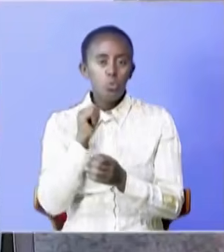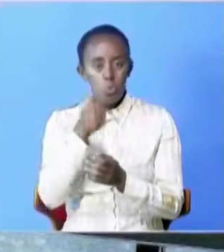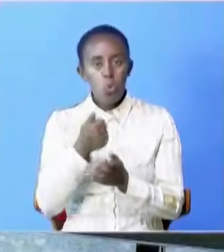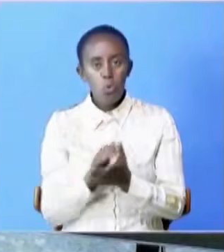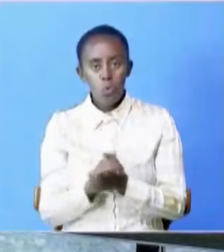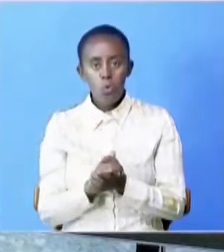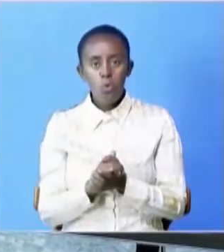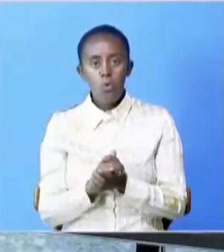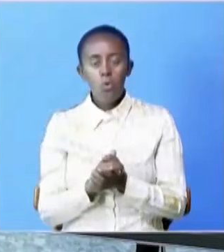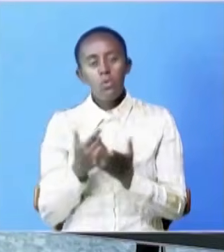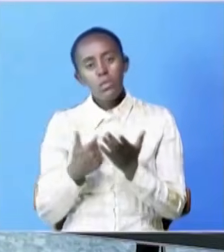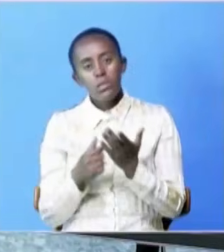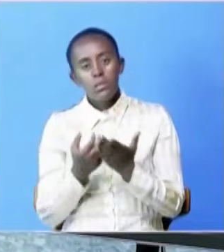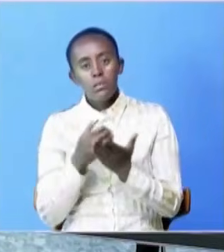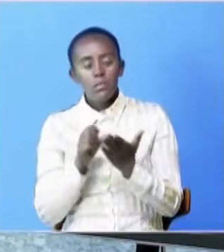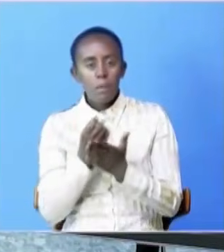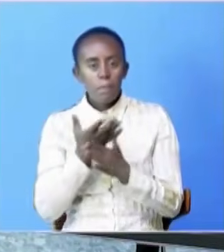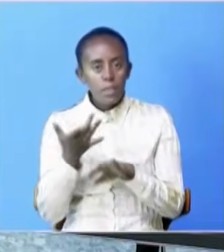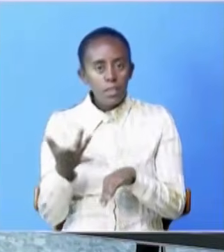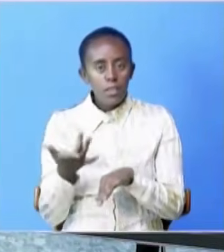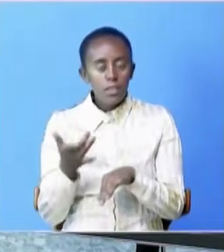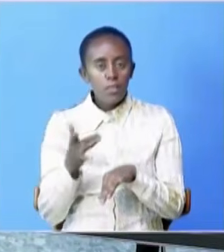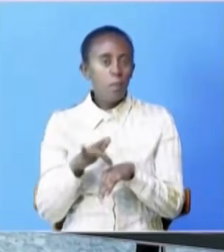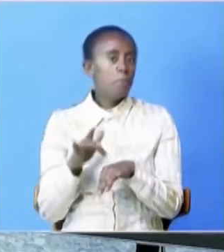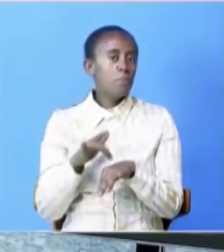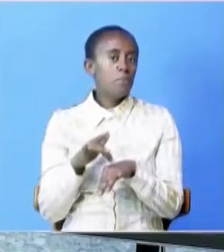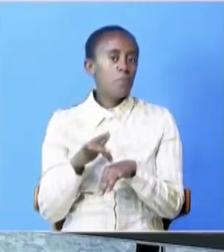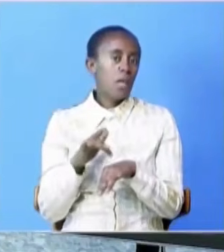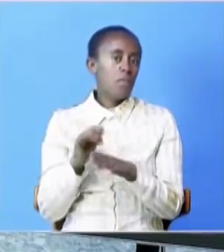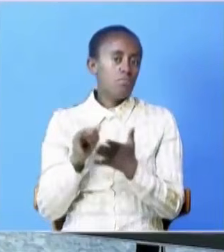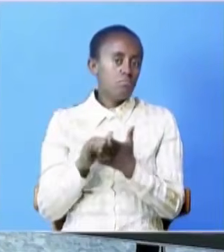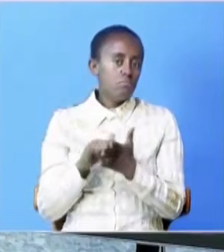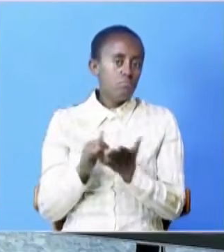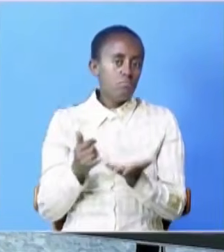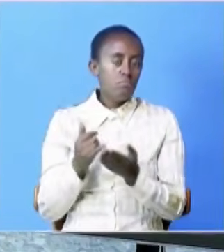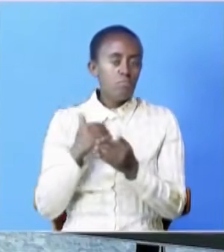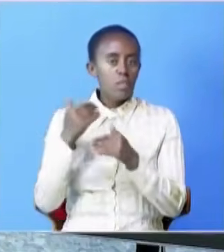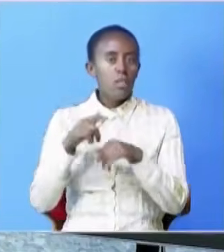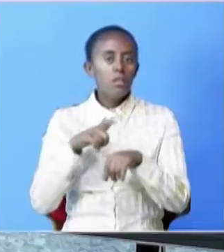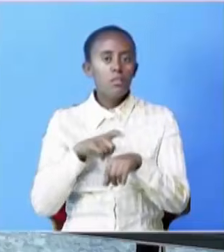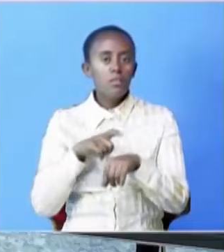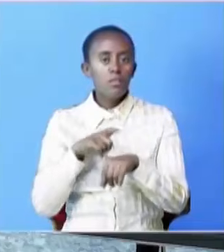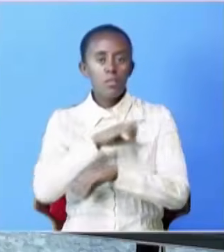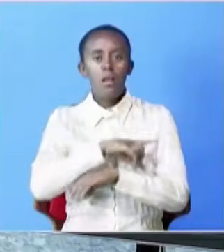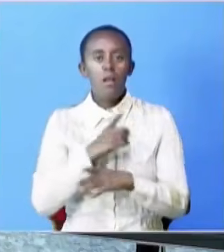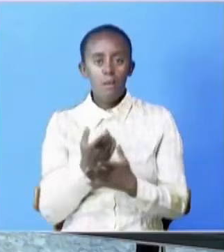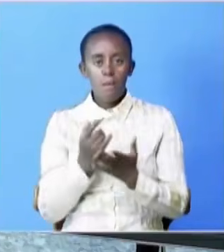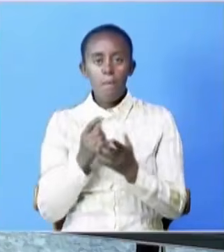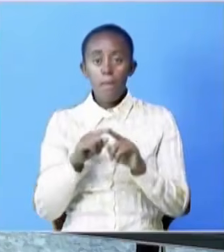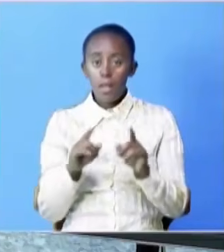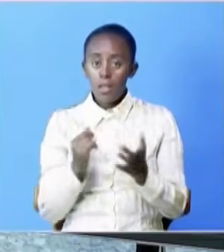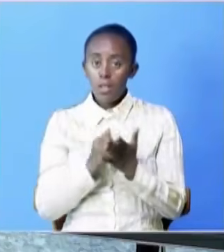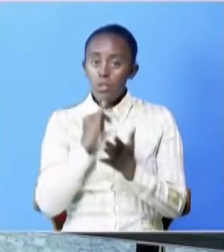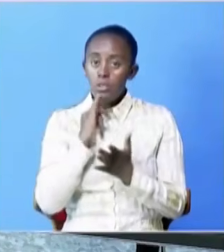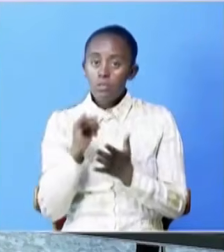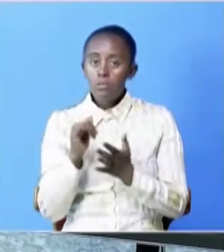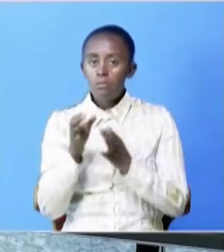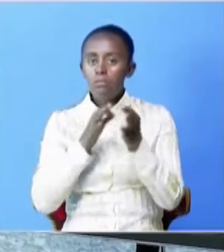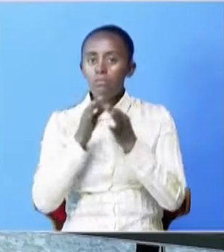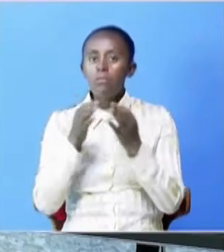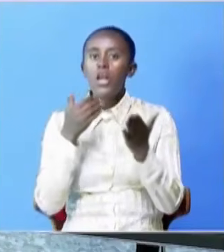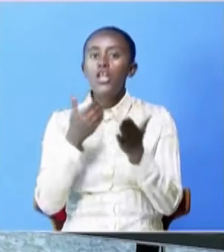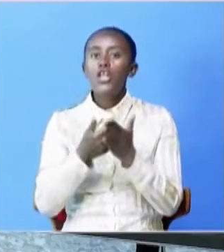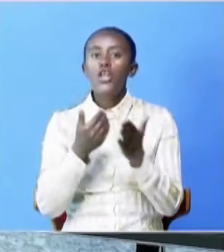Again, this is something, an action that happens the next day, but it is what? Expressing near